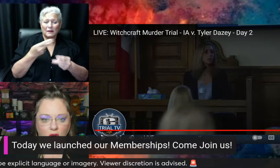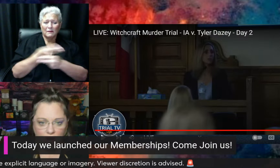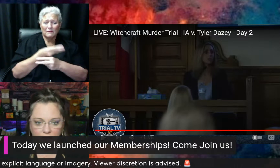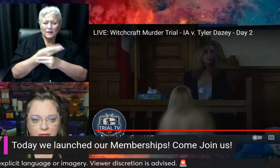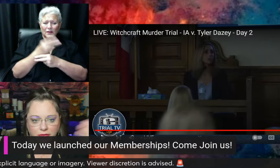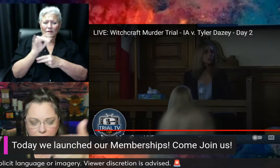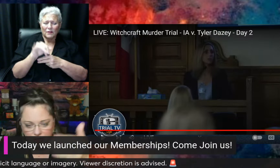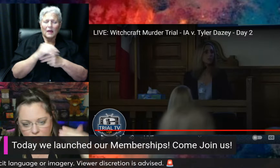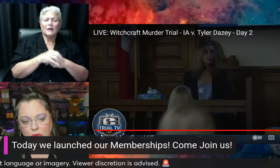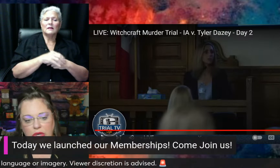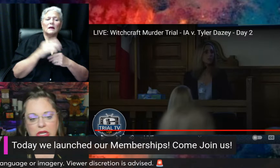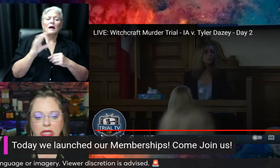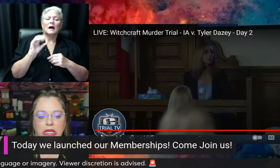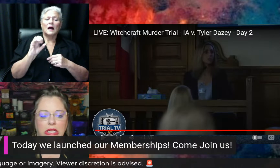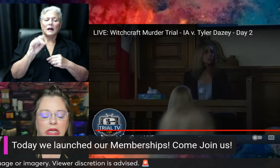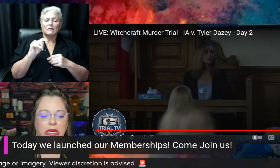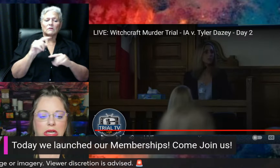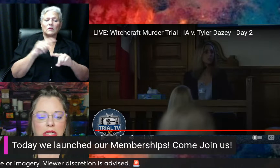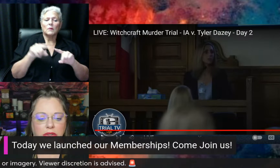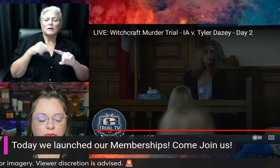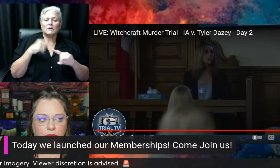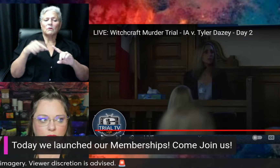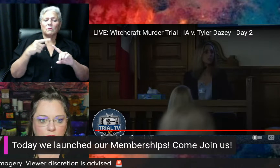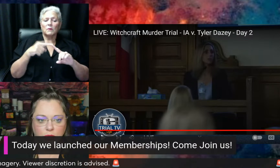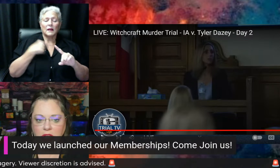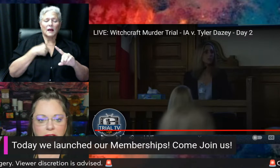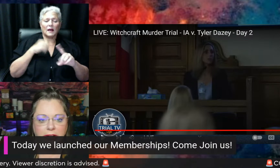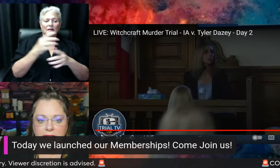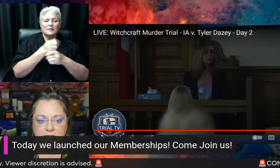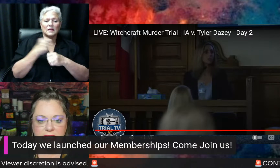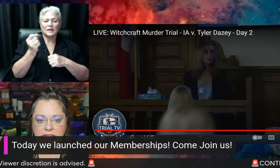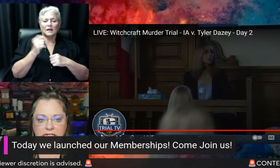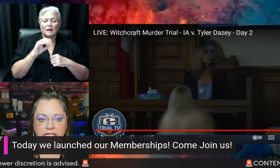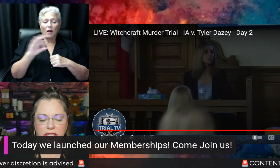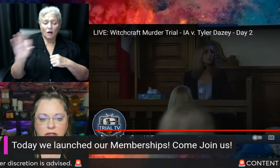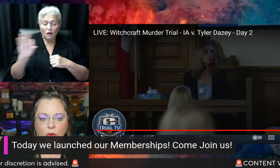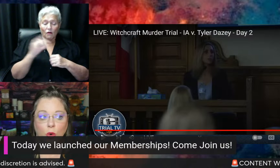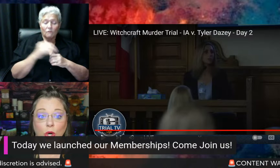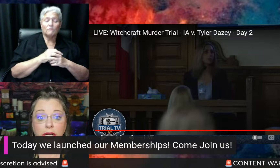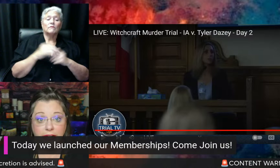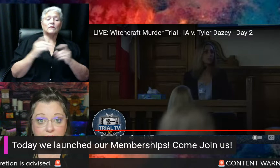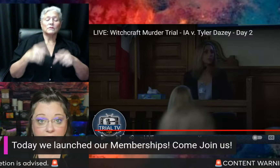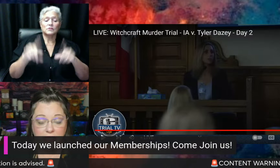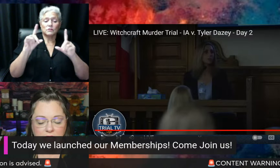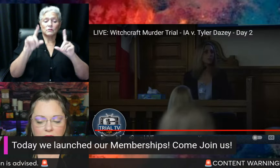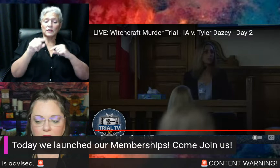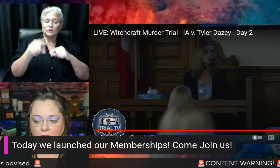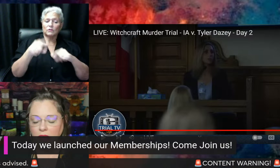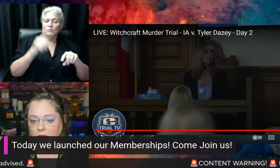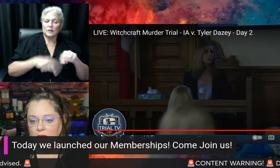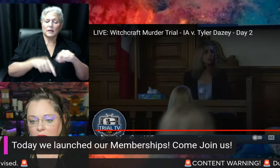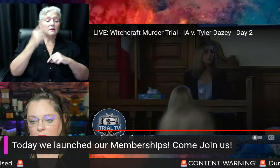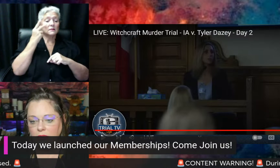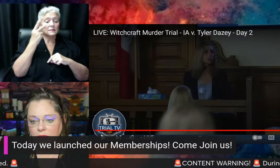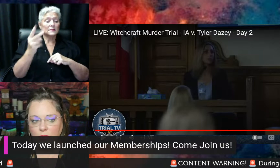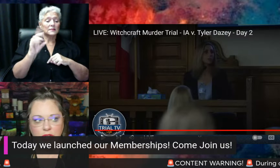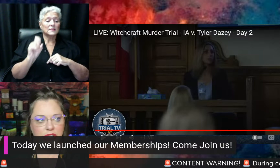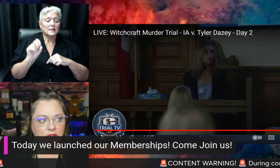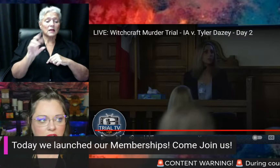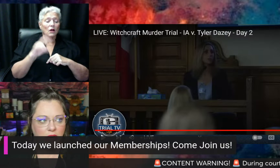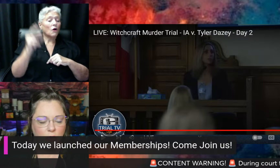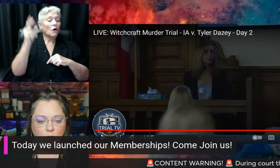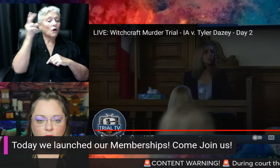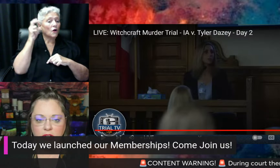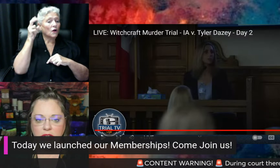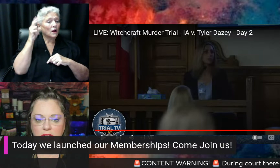take it off the screen, you cannot see or hear it. The